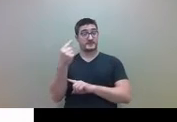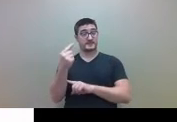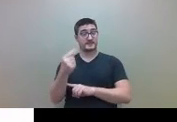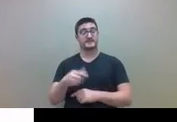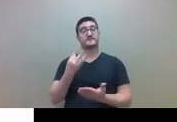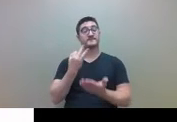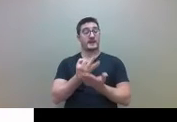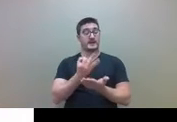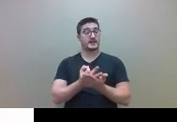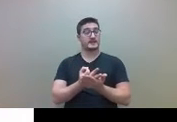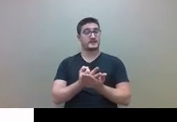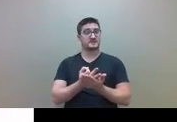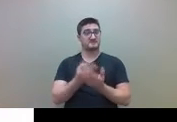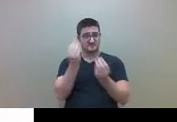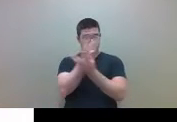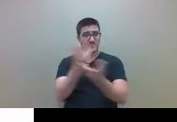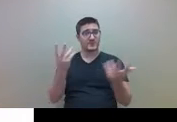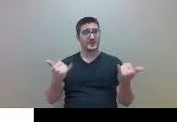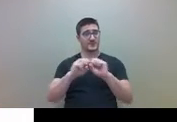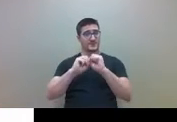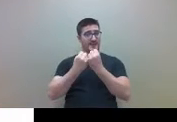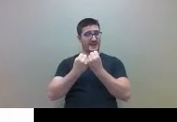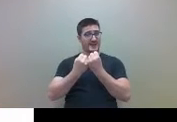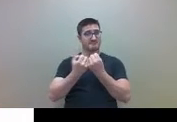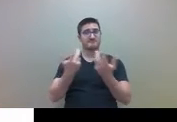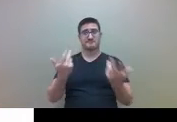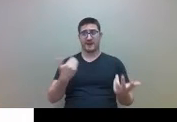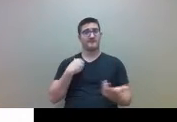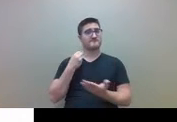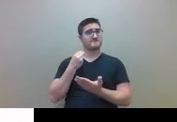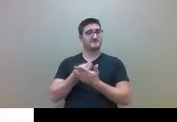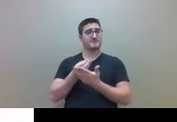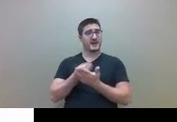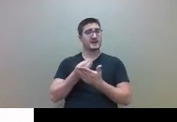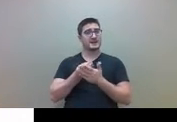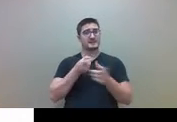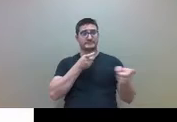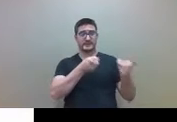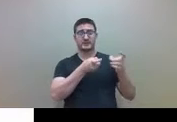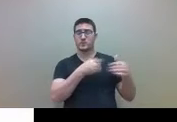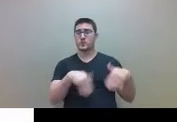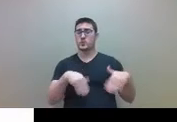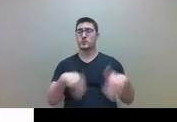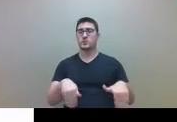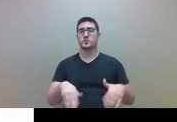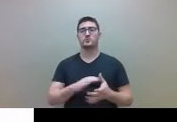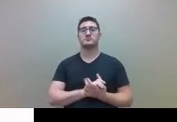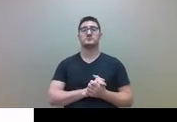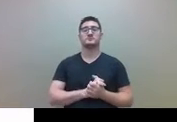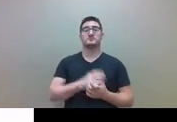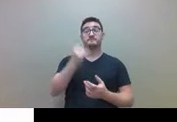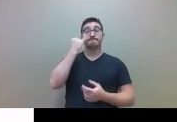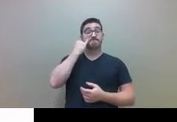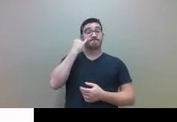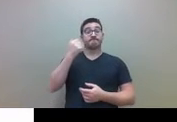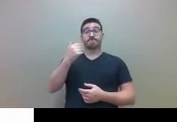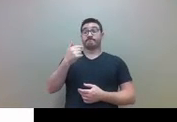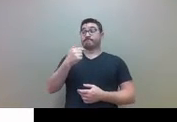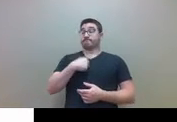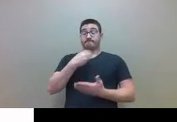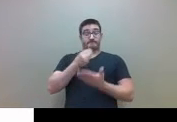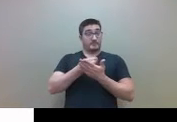barriers exist. If you've got money for private care, then you can get extra help, which would reduce your